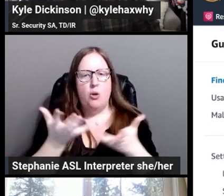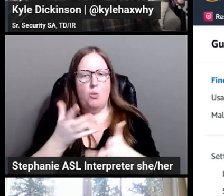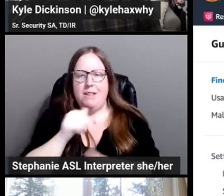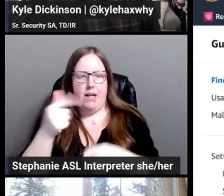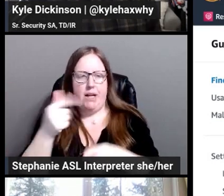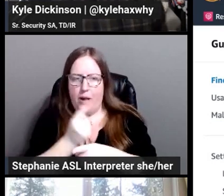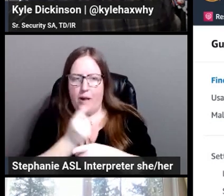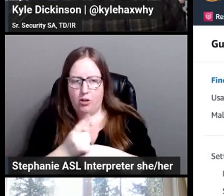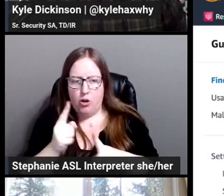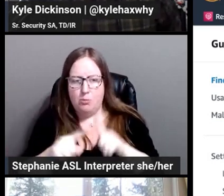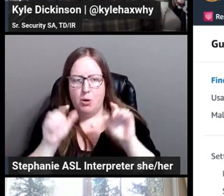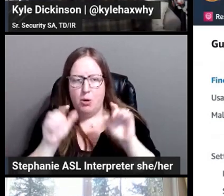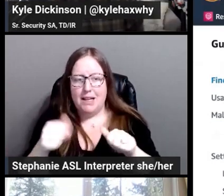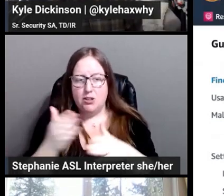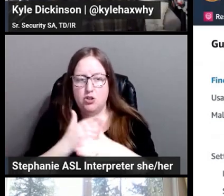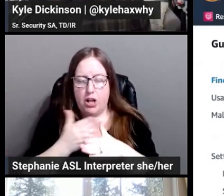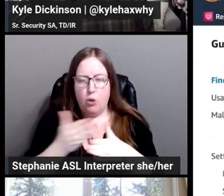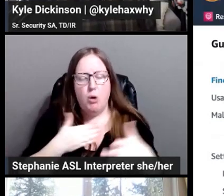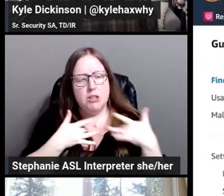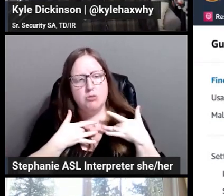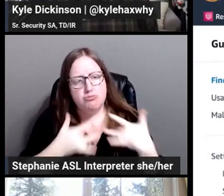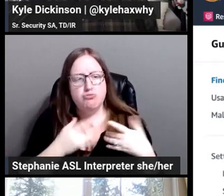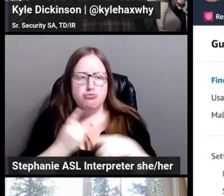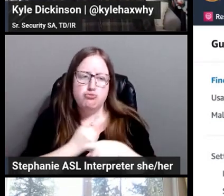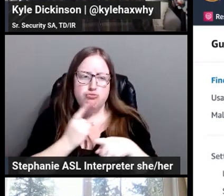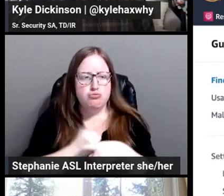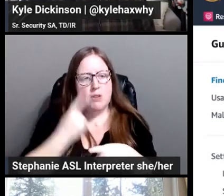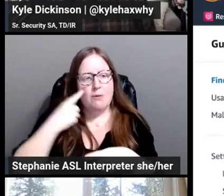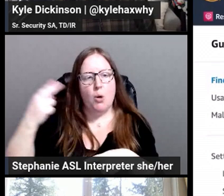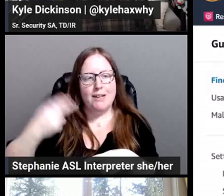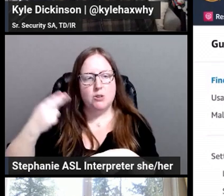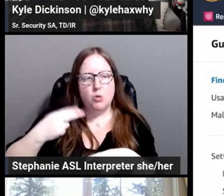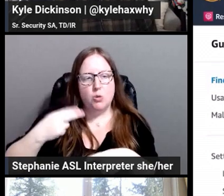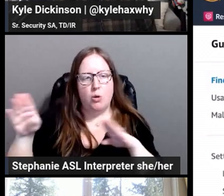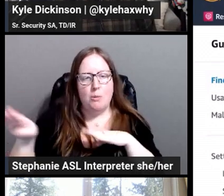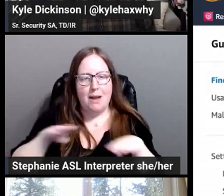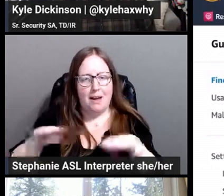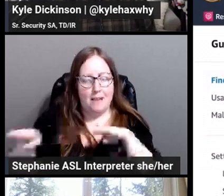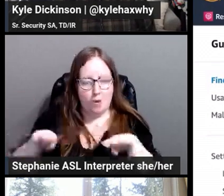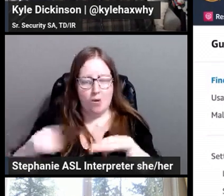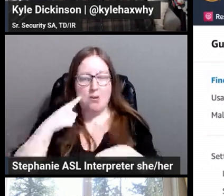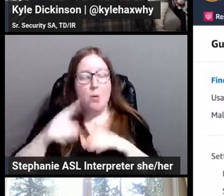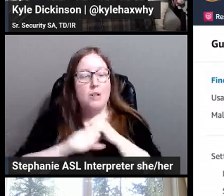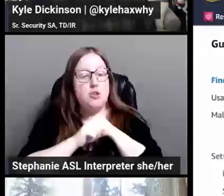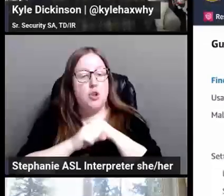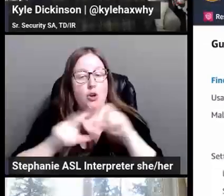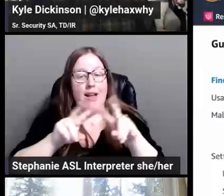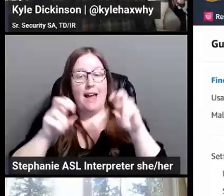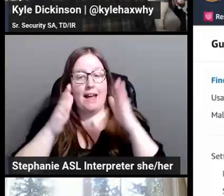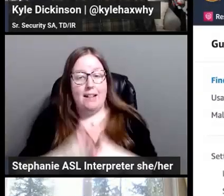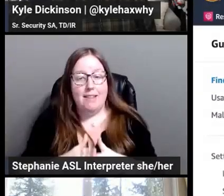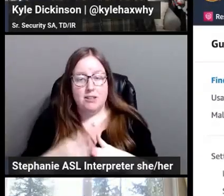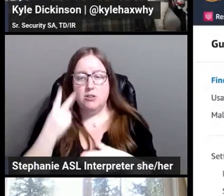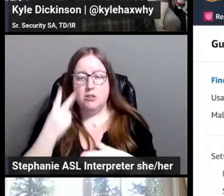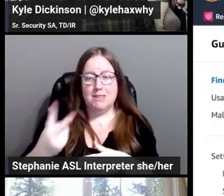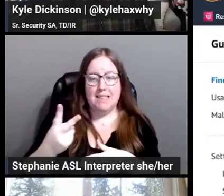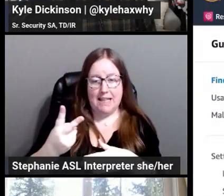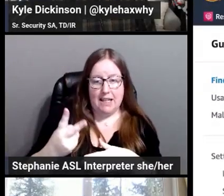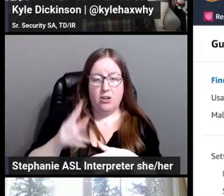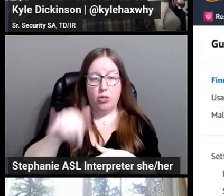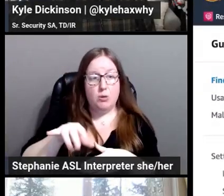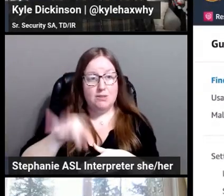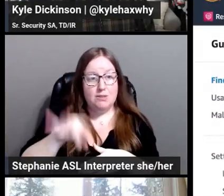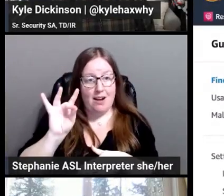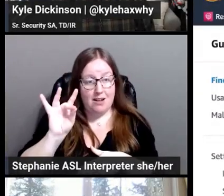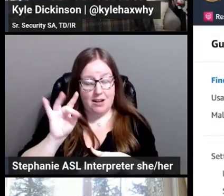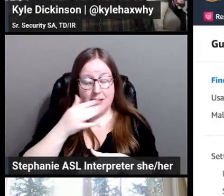we also share what's usual, or what's the historical behavior. So as a security analyst who's triaging these findings, we